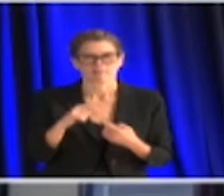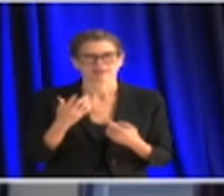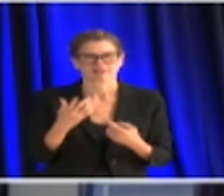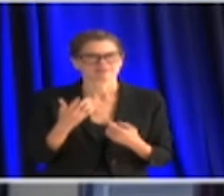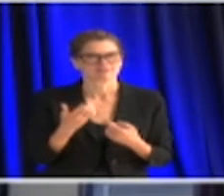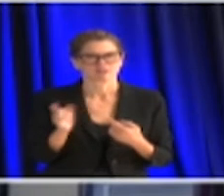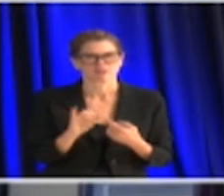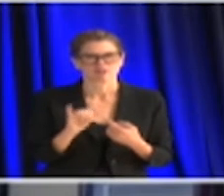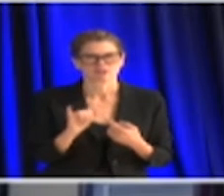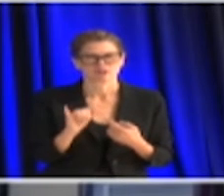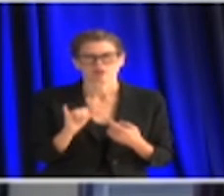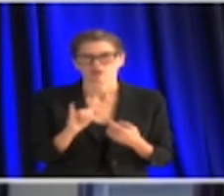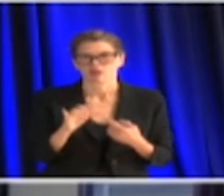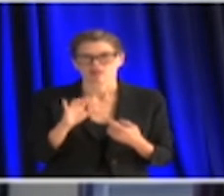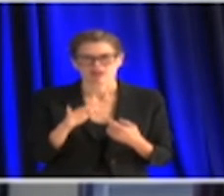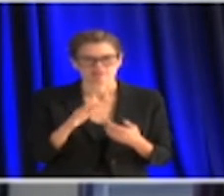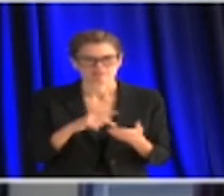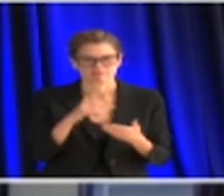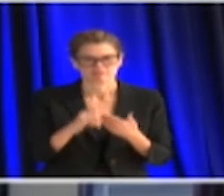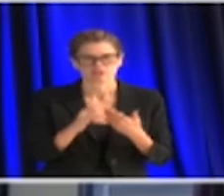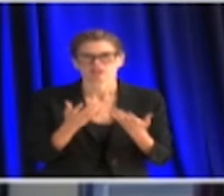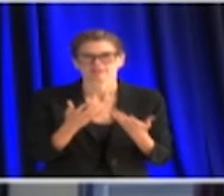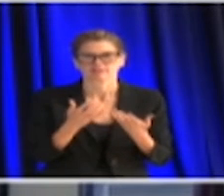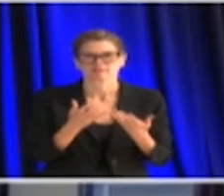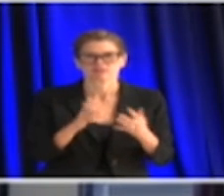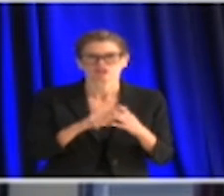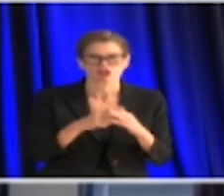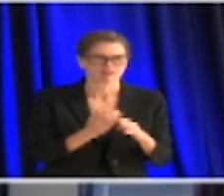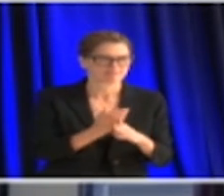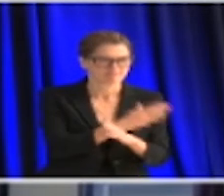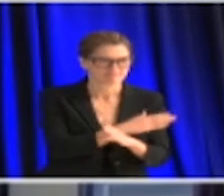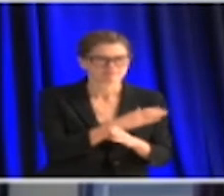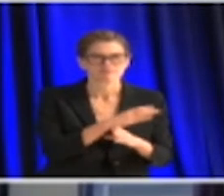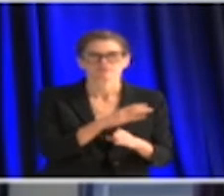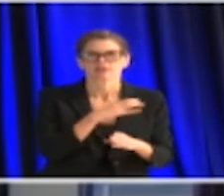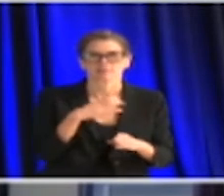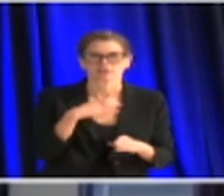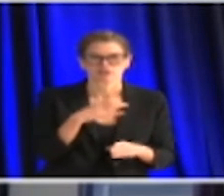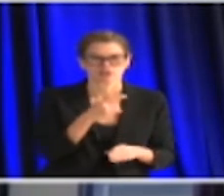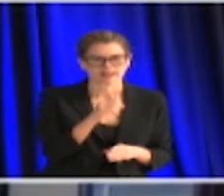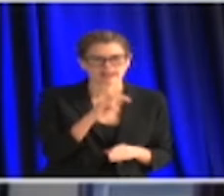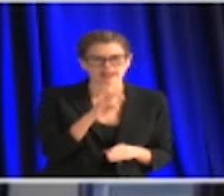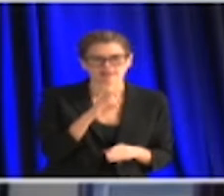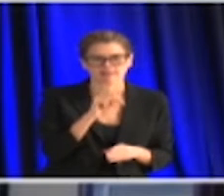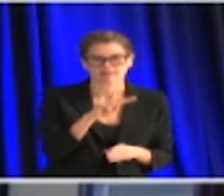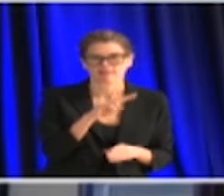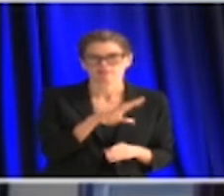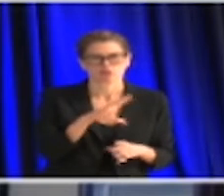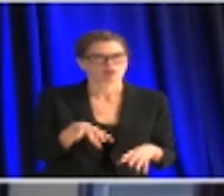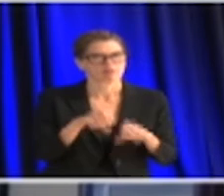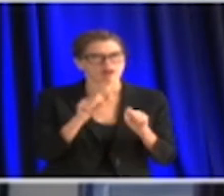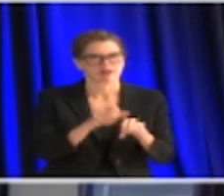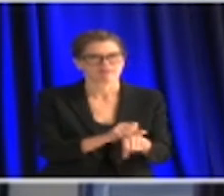started long before I took office. I know that our friend and former colleague, Commissioner Kathy Gannon, put a lot of effort into this